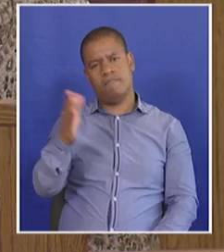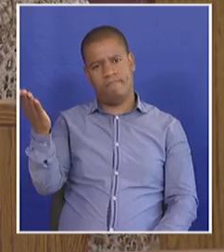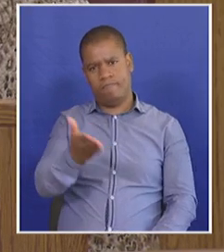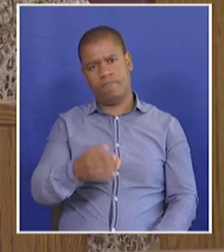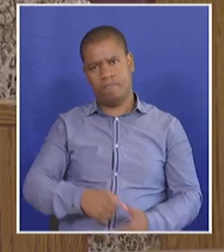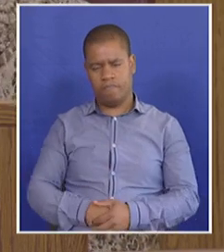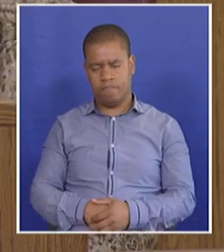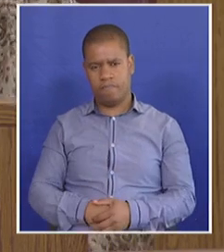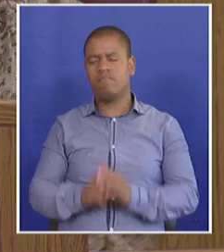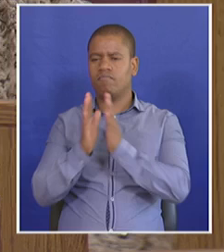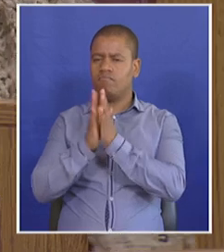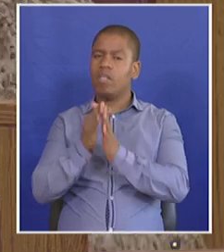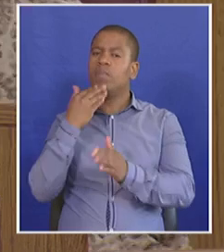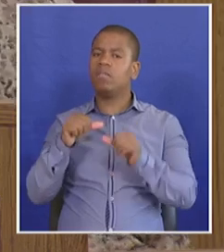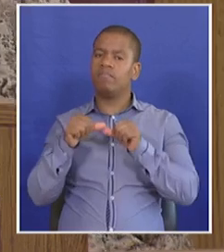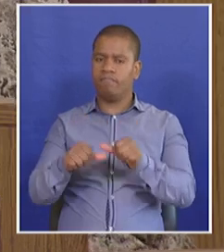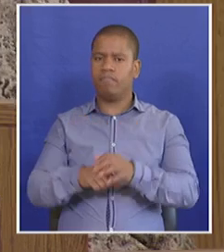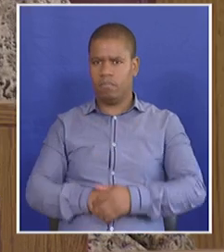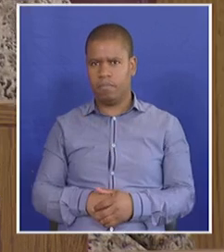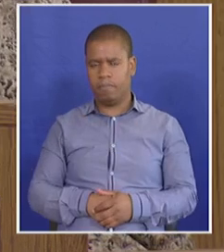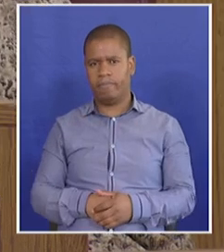please proceed.